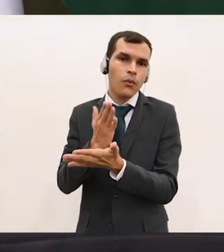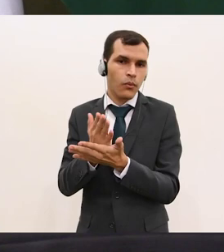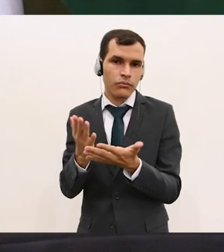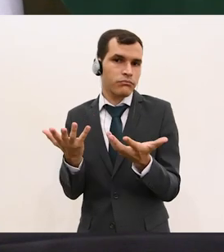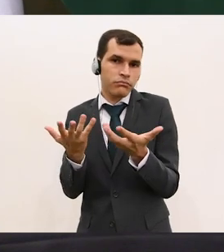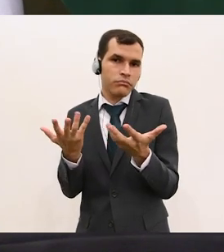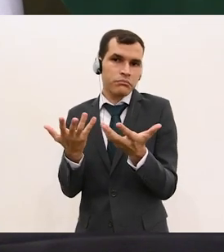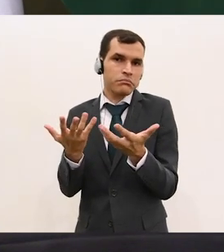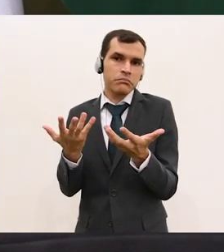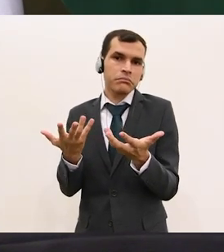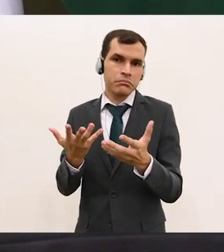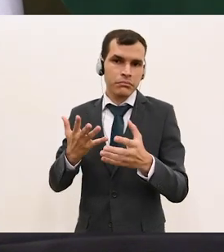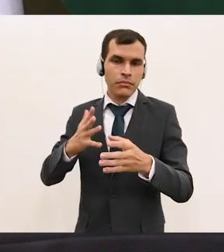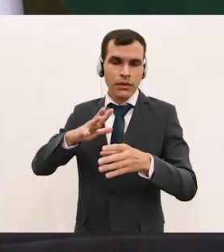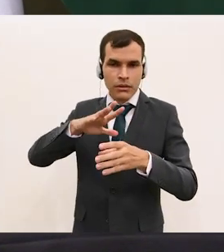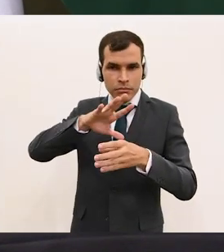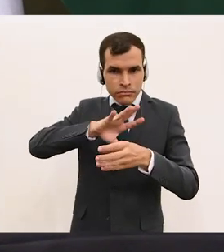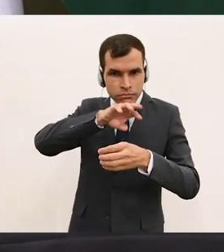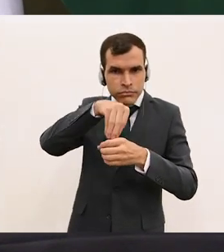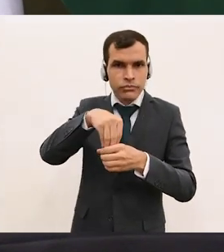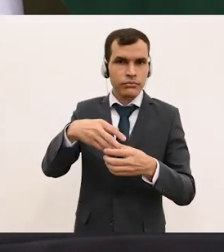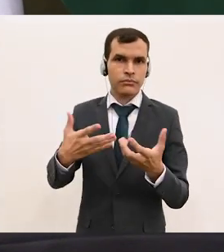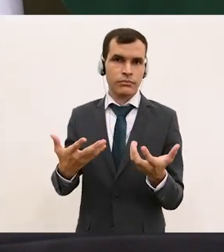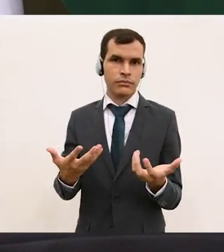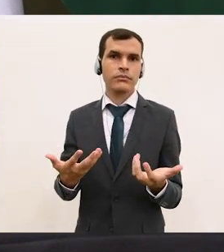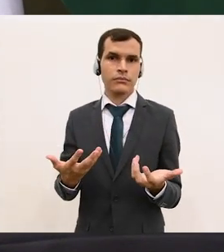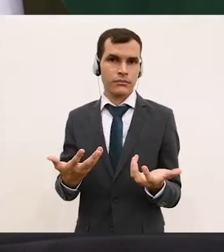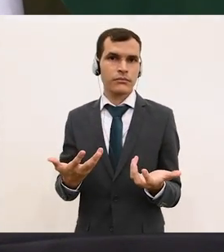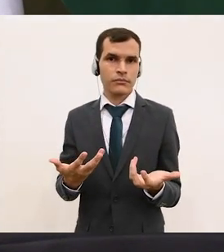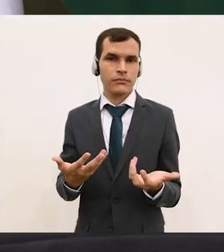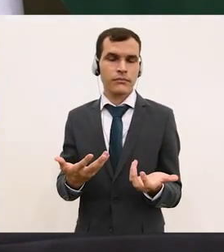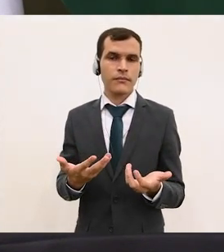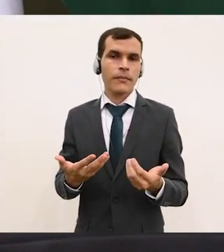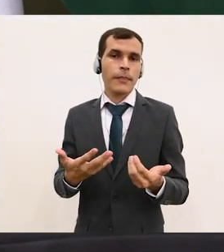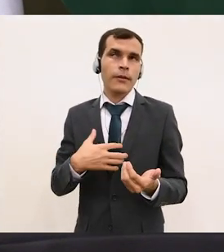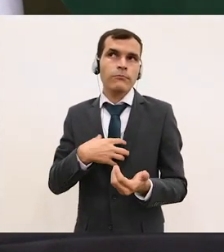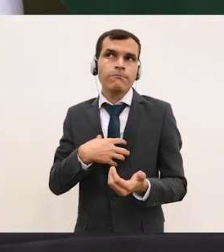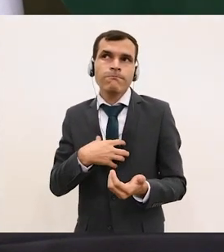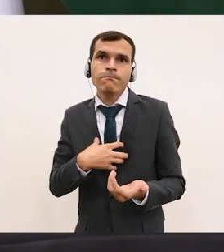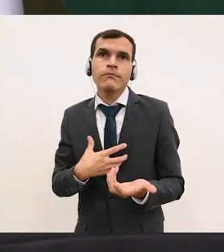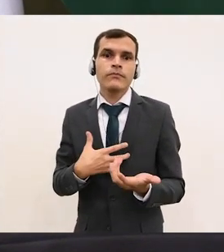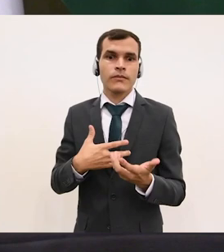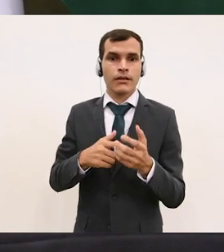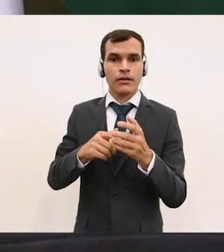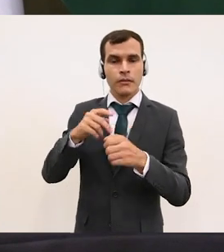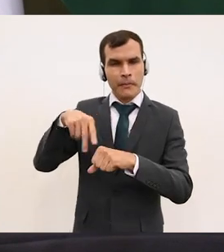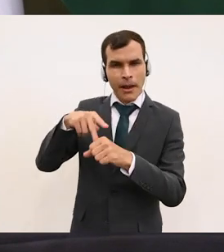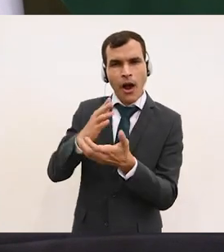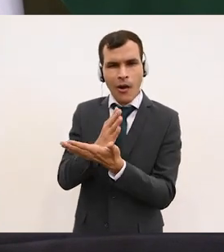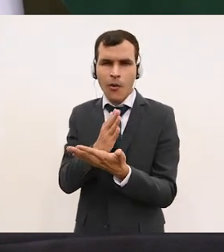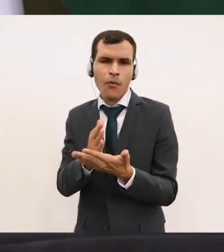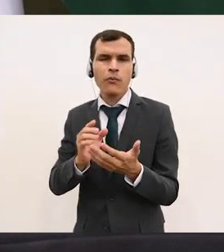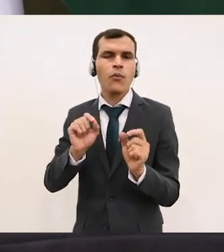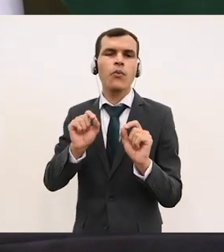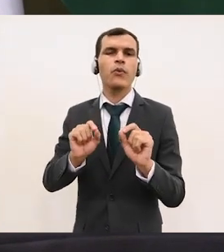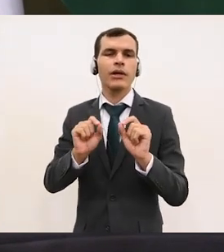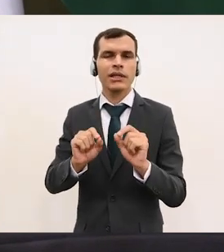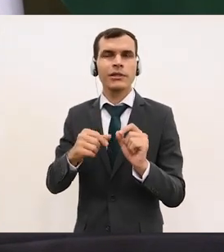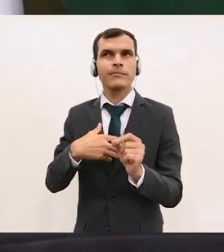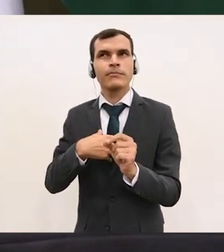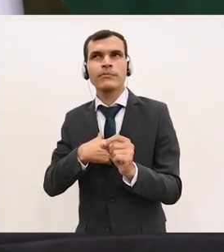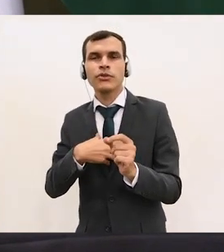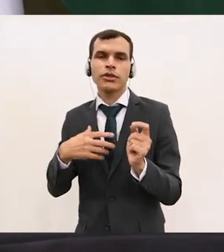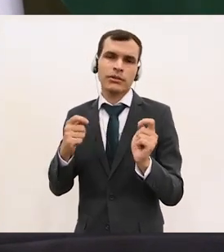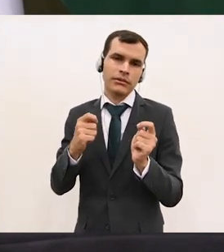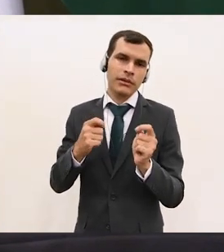So this is the way that some members feel that they are better able to handle the situation of Russia. And